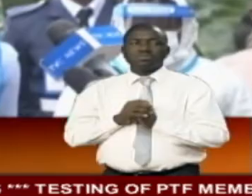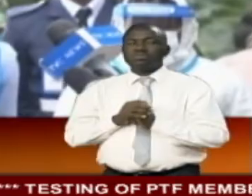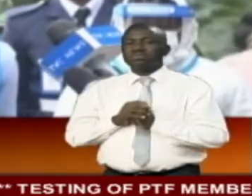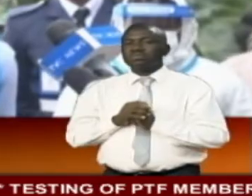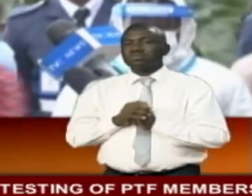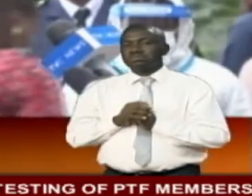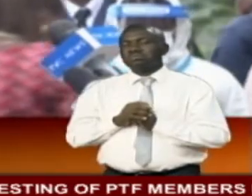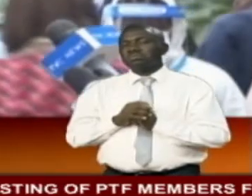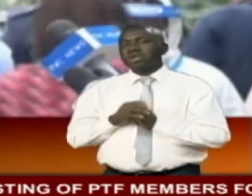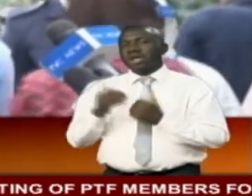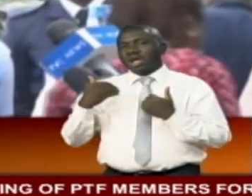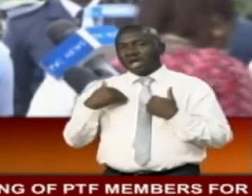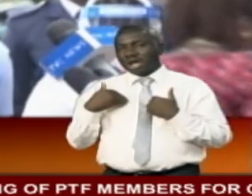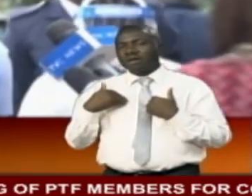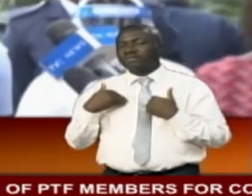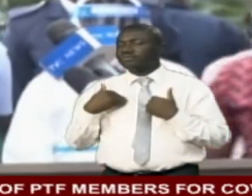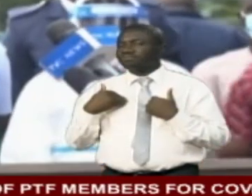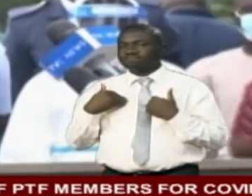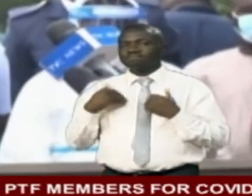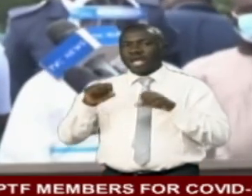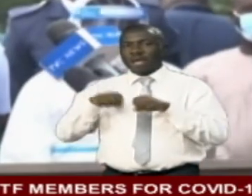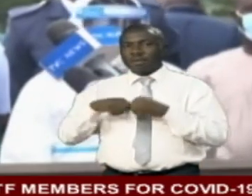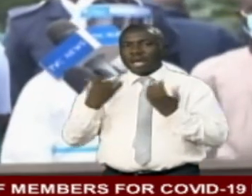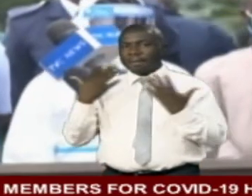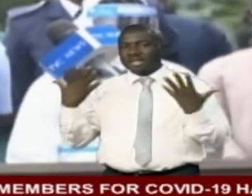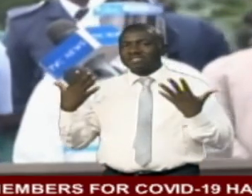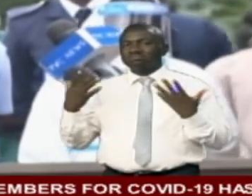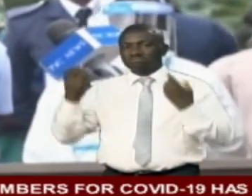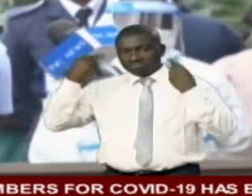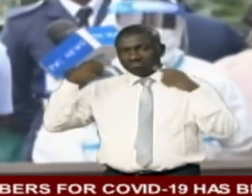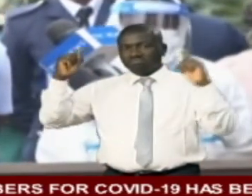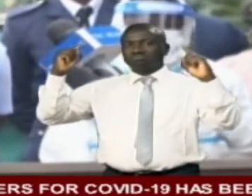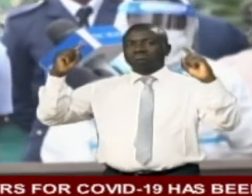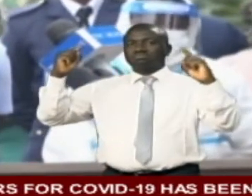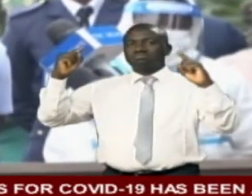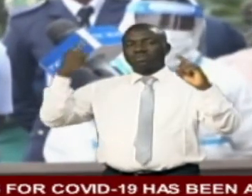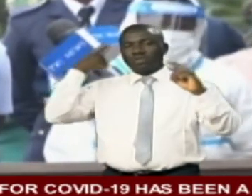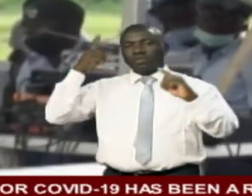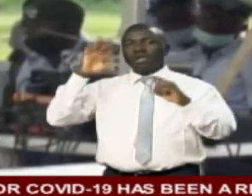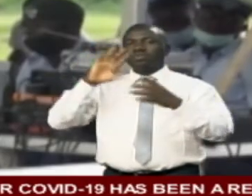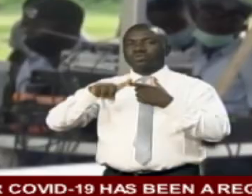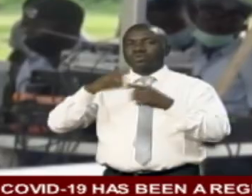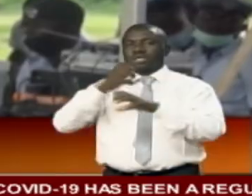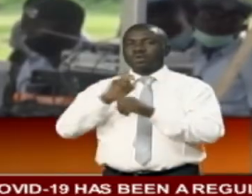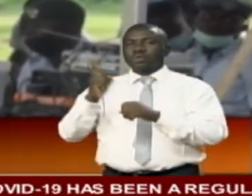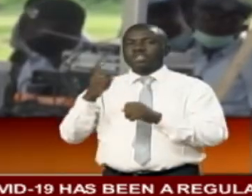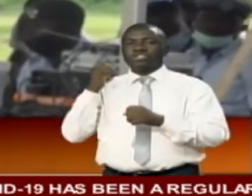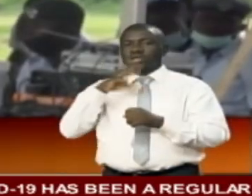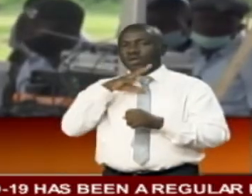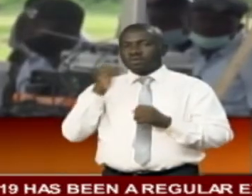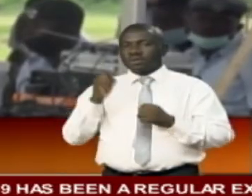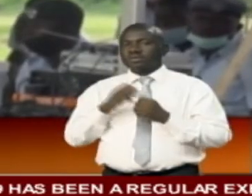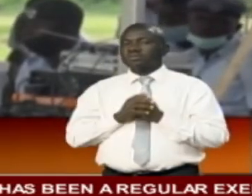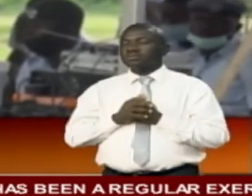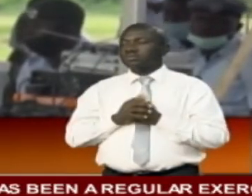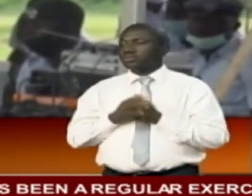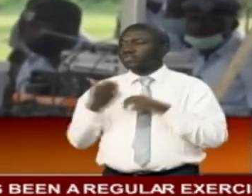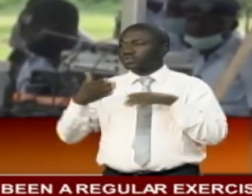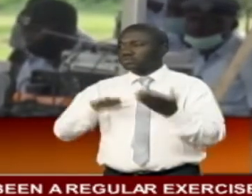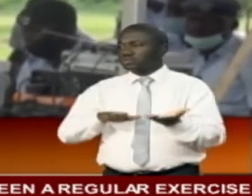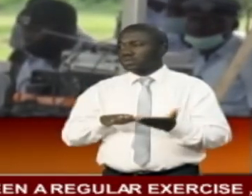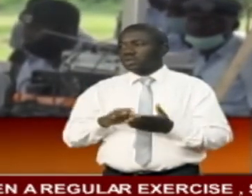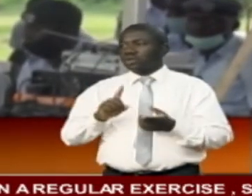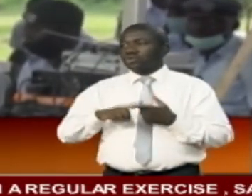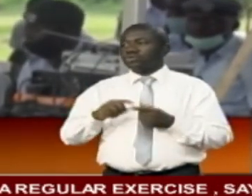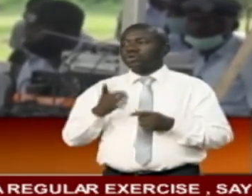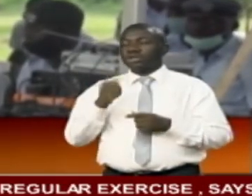so many odds to get to where she was before her demise. To the entire nation who mourn